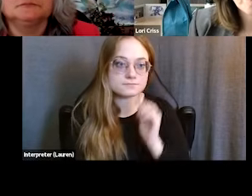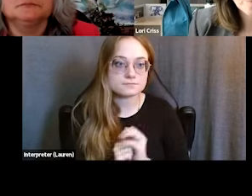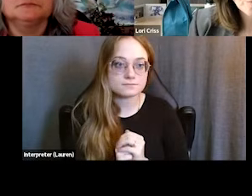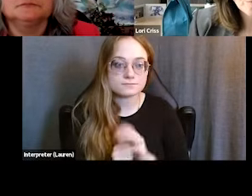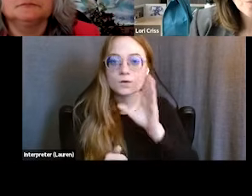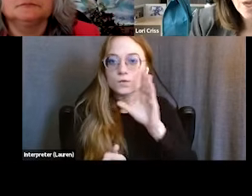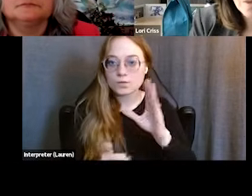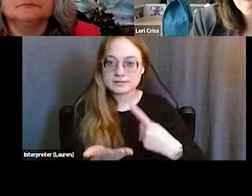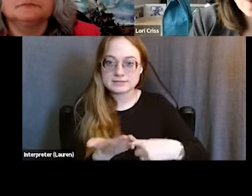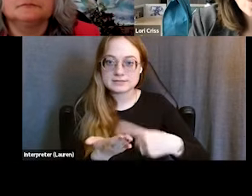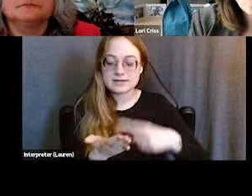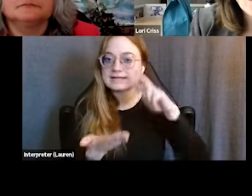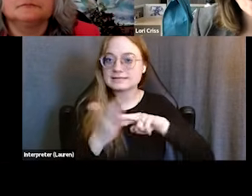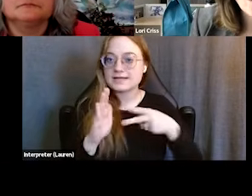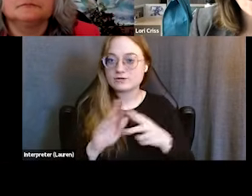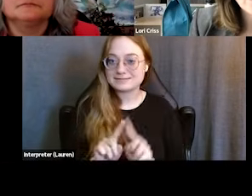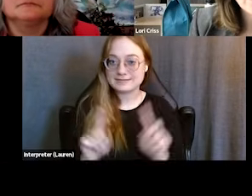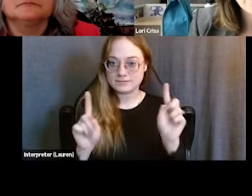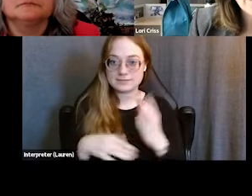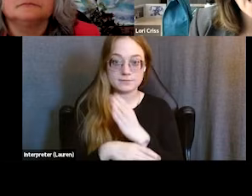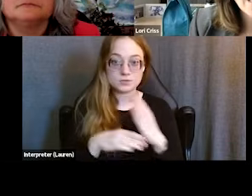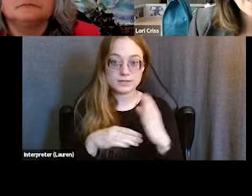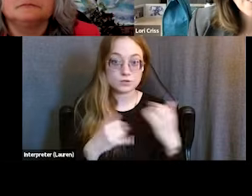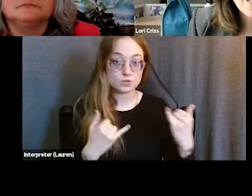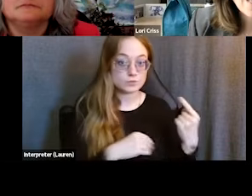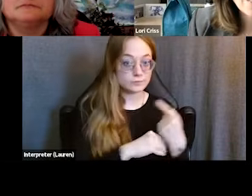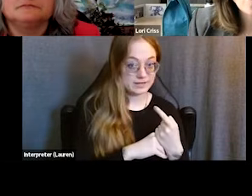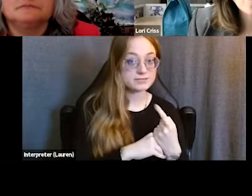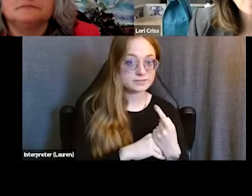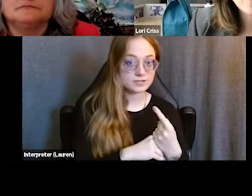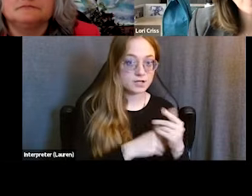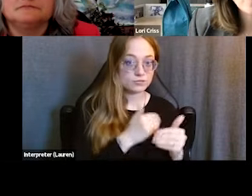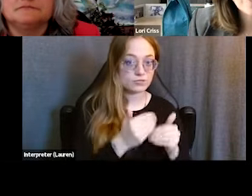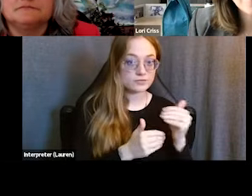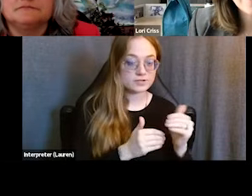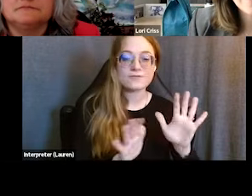between where we are today or where